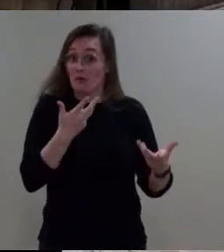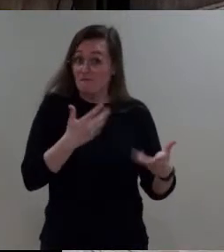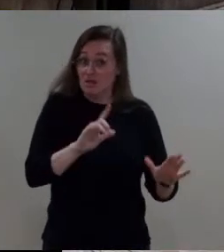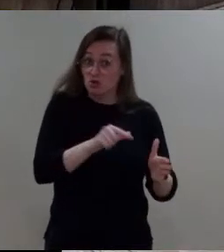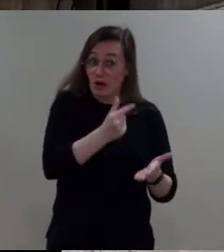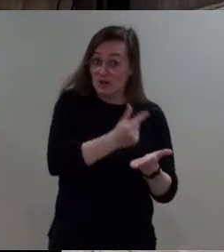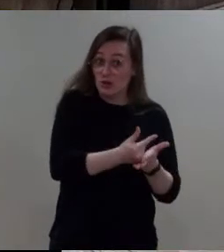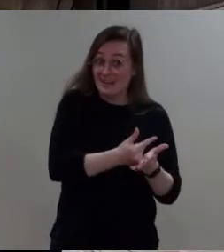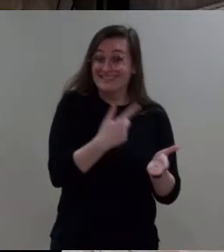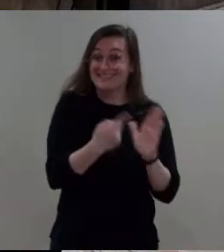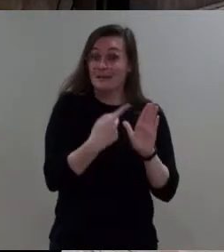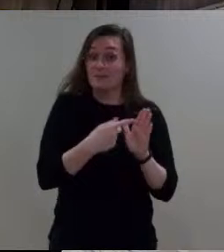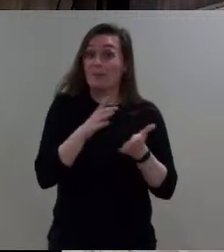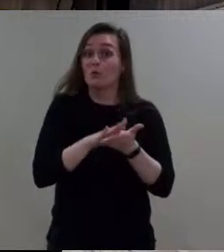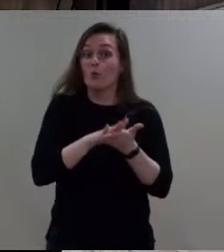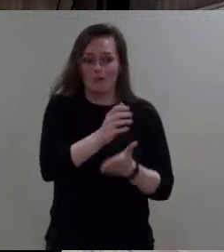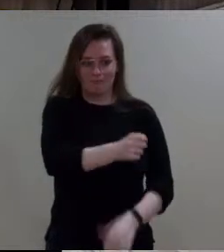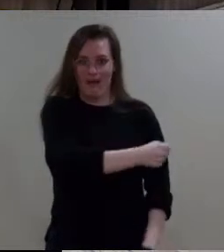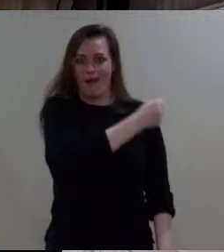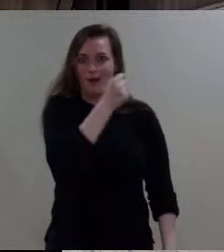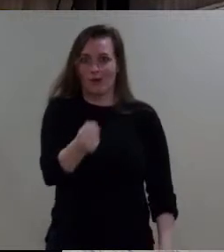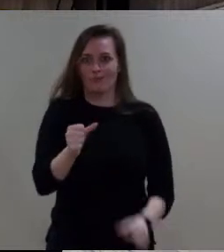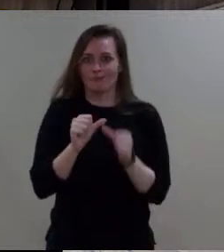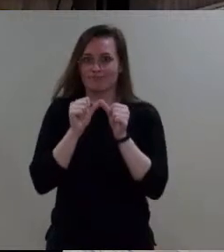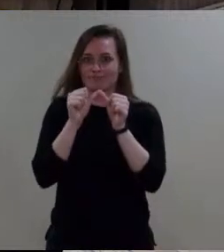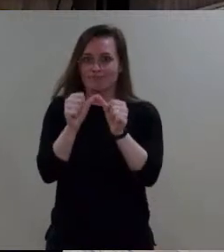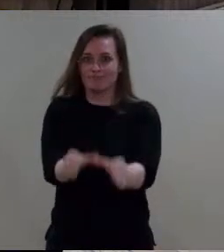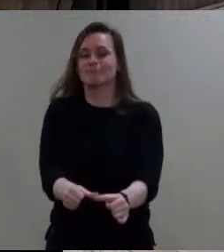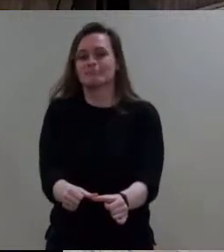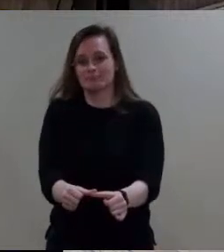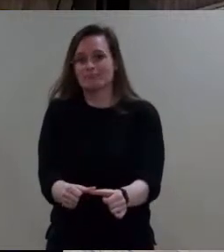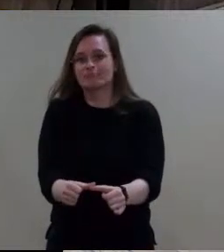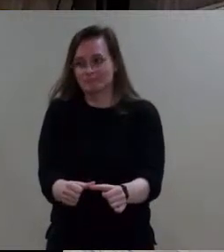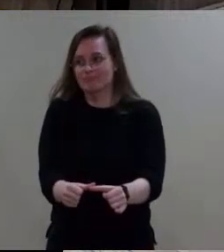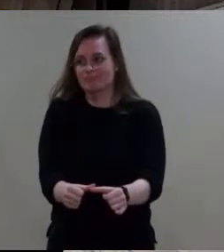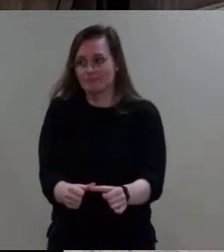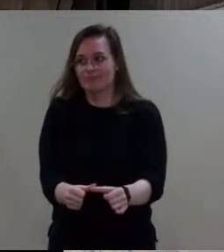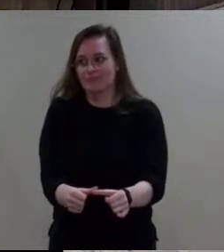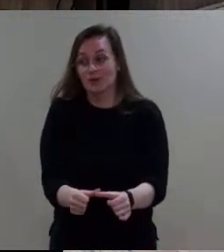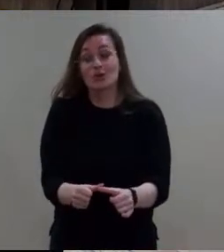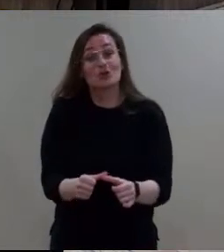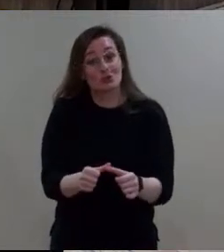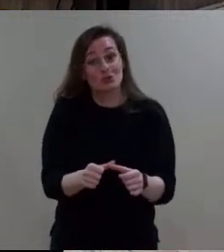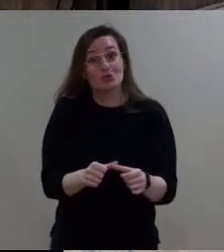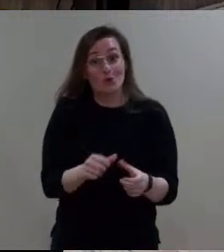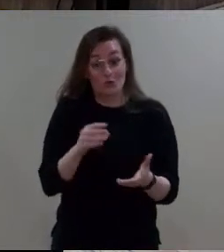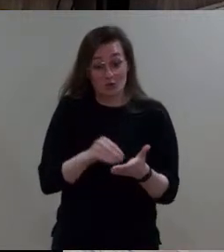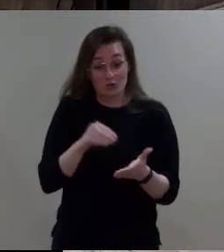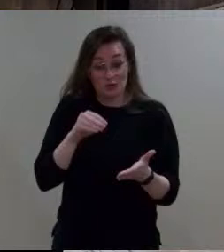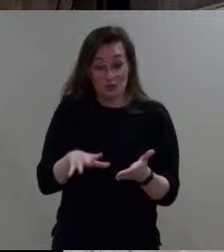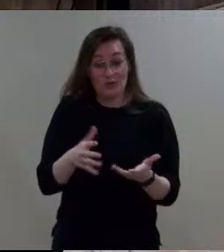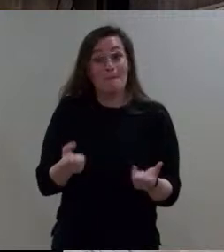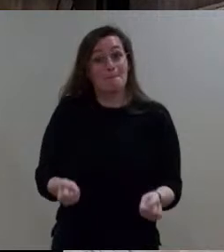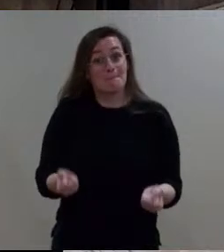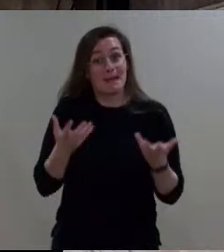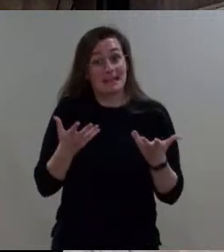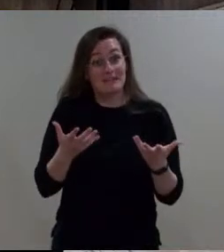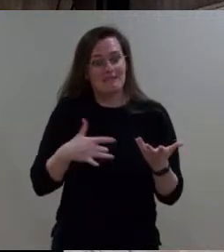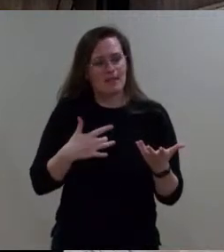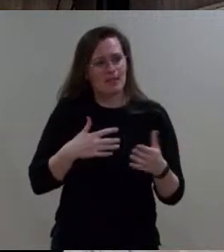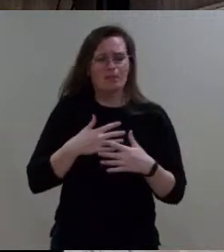all over. So what they're finding is there's a lot of students not moving away because they're feeling looked